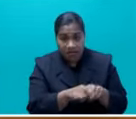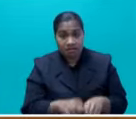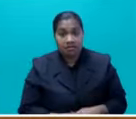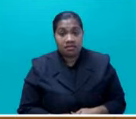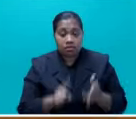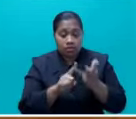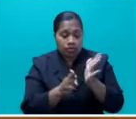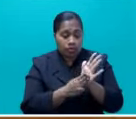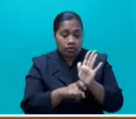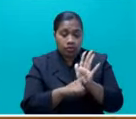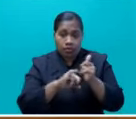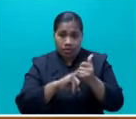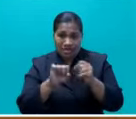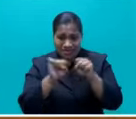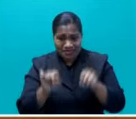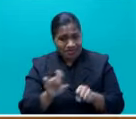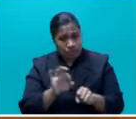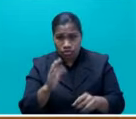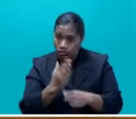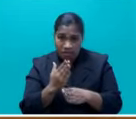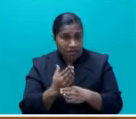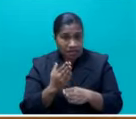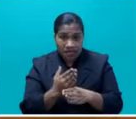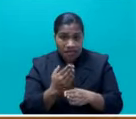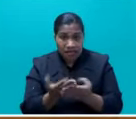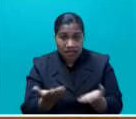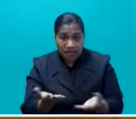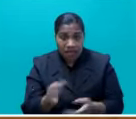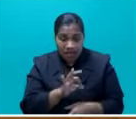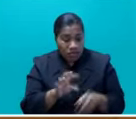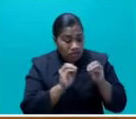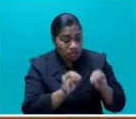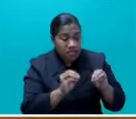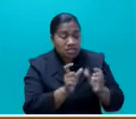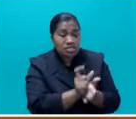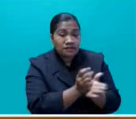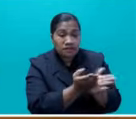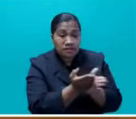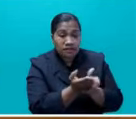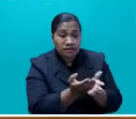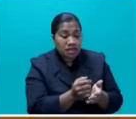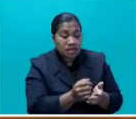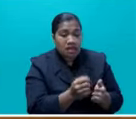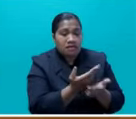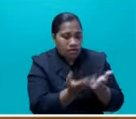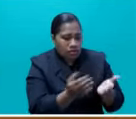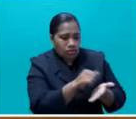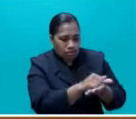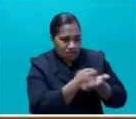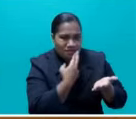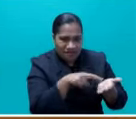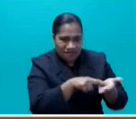OMRS system is not working and they have now taught civil servants the art of manipulating books? Mr. Speaker, sir, I